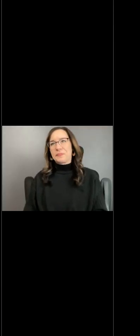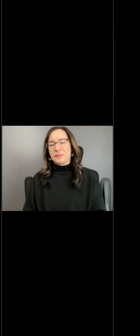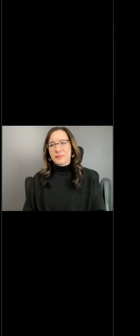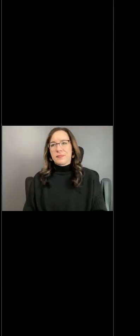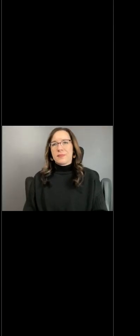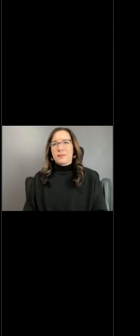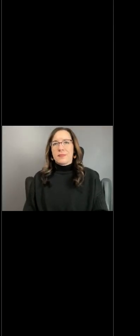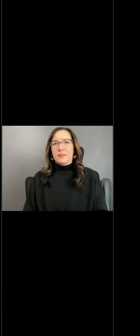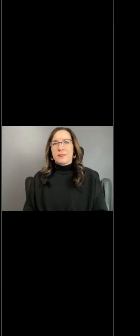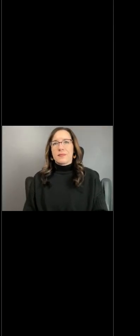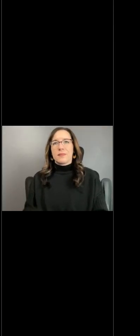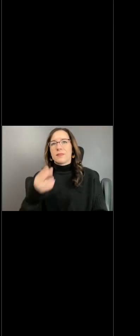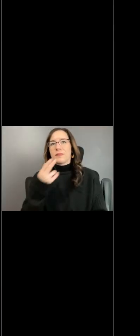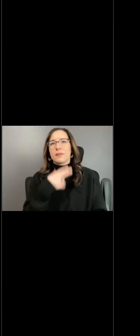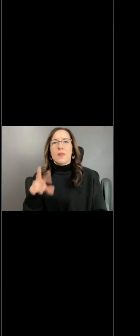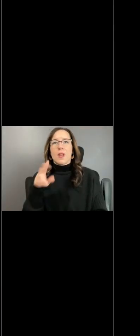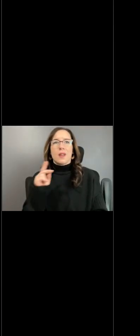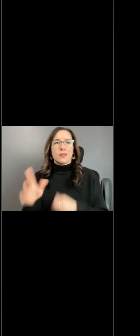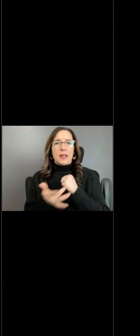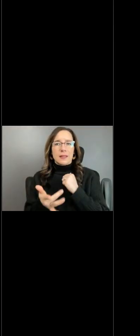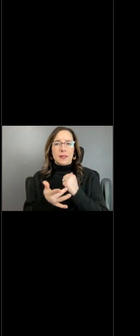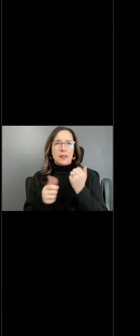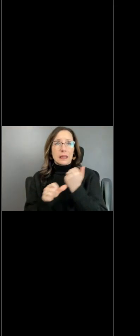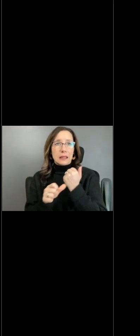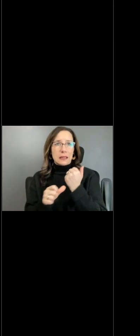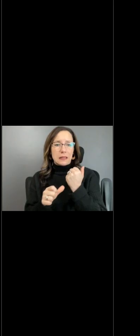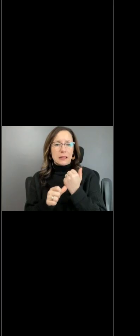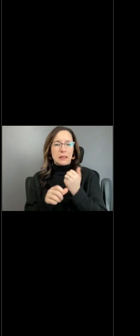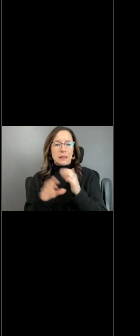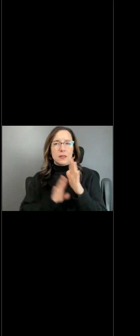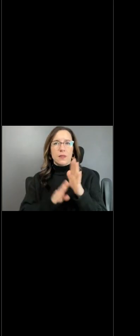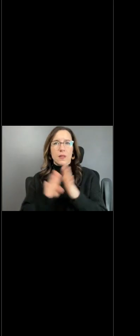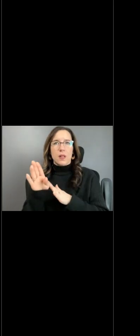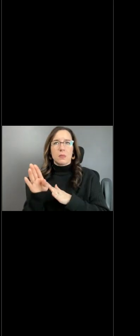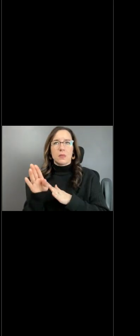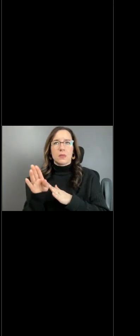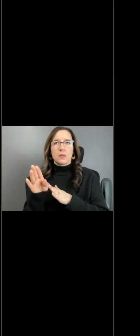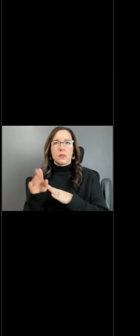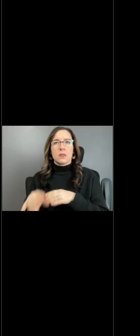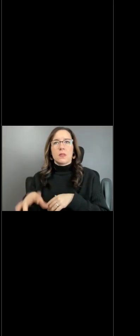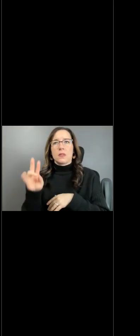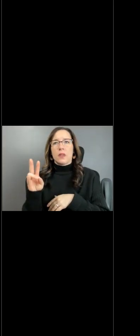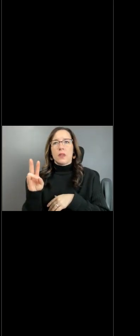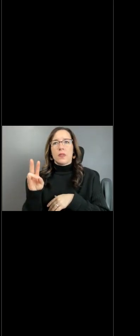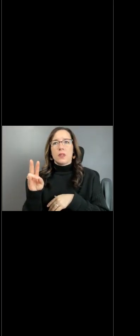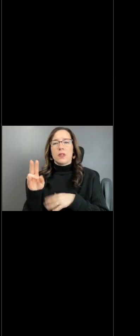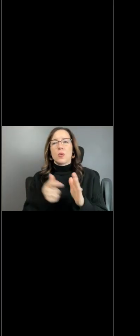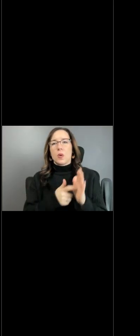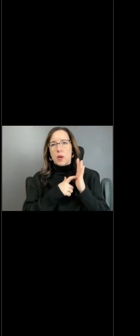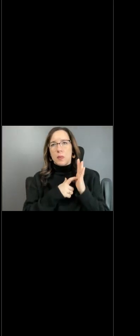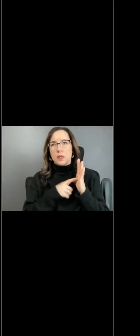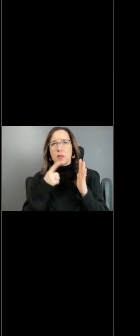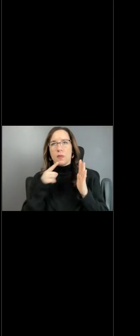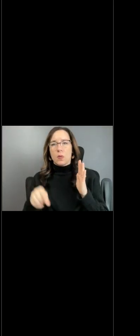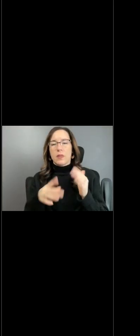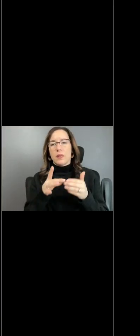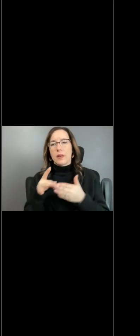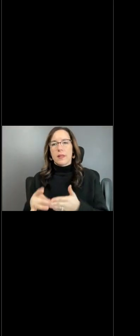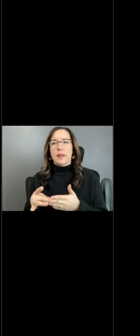HUD's technical assistance was developed into 7 requirements for the